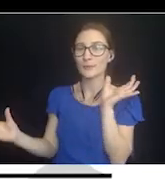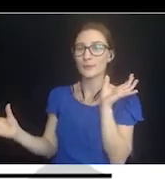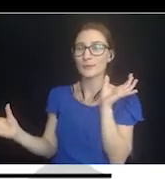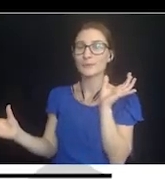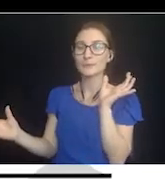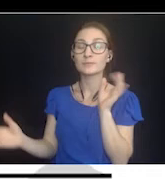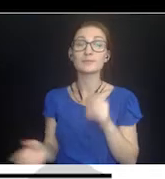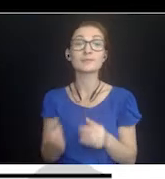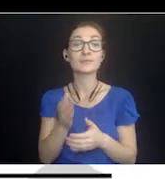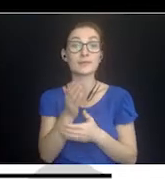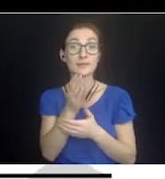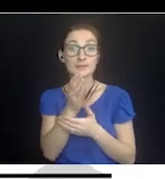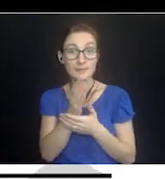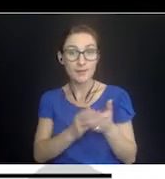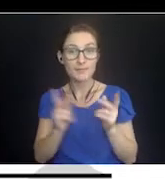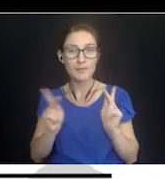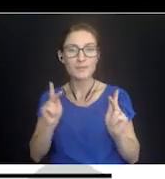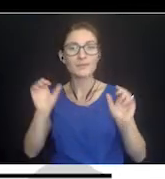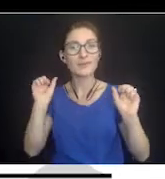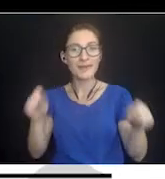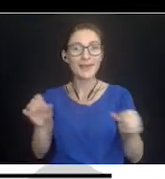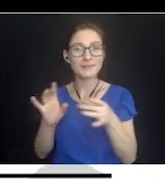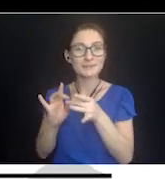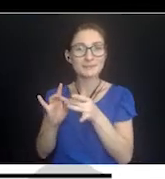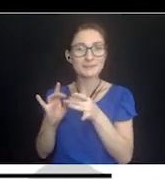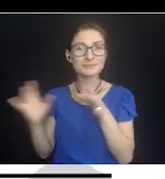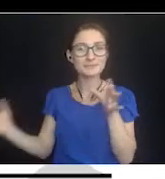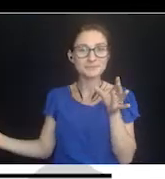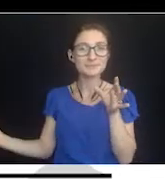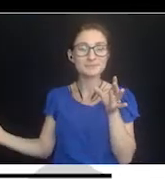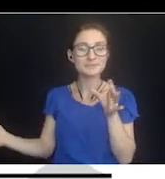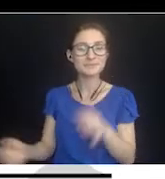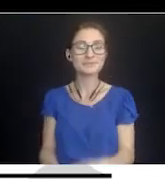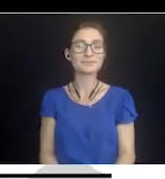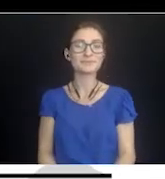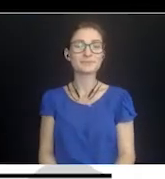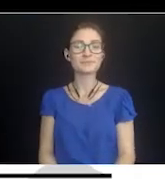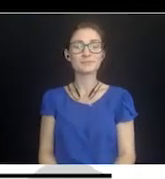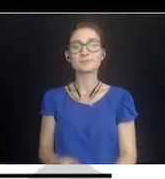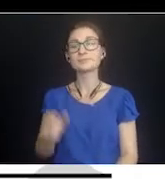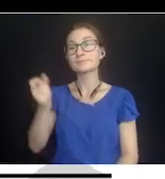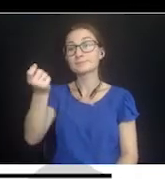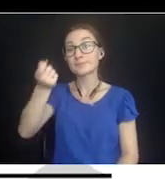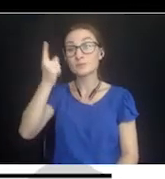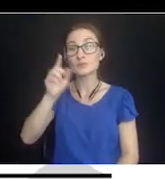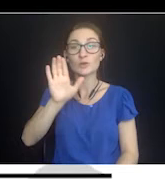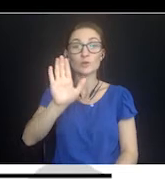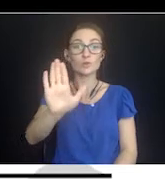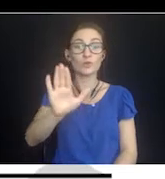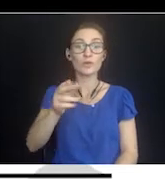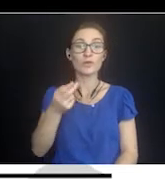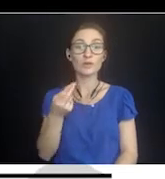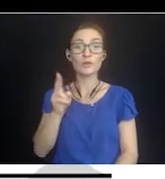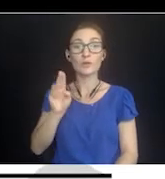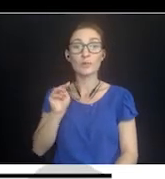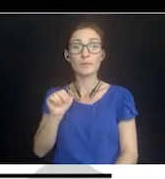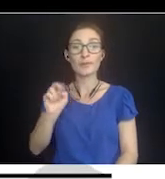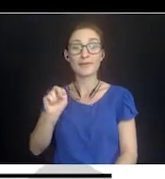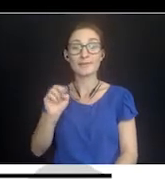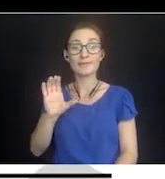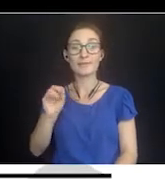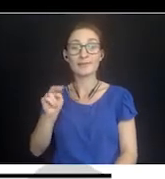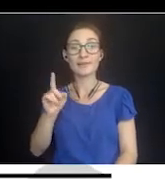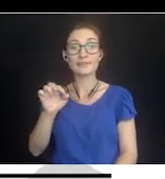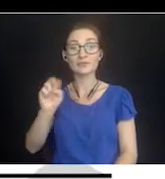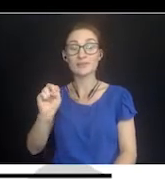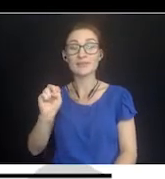to unwind it, which a small segment of the population does. So understand